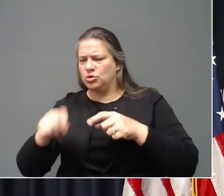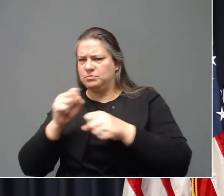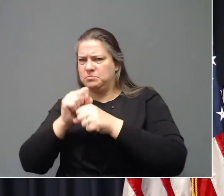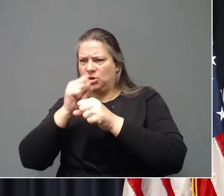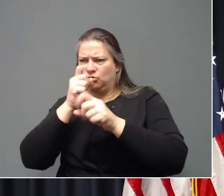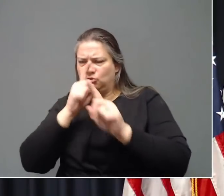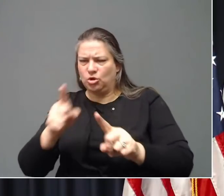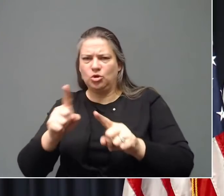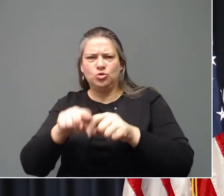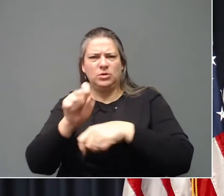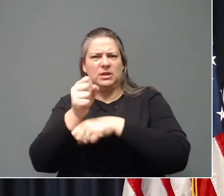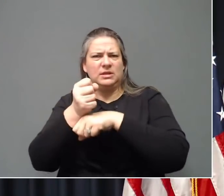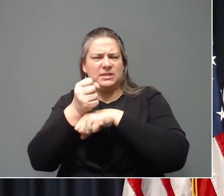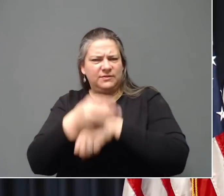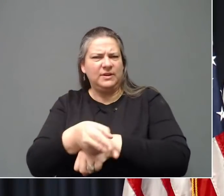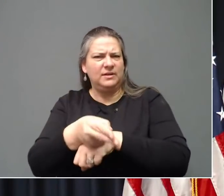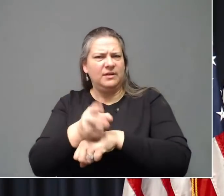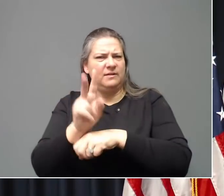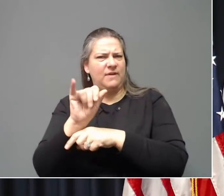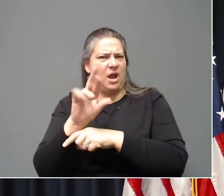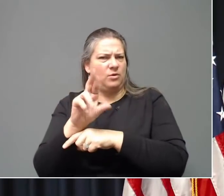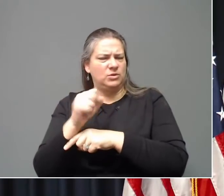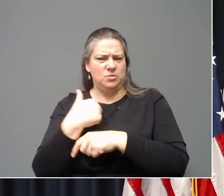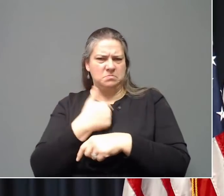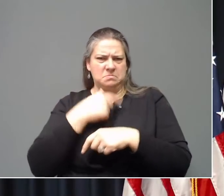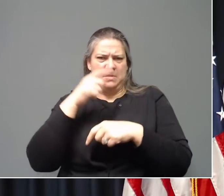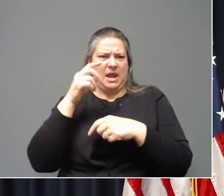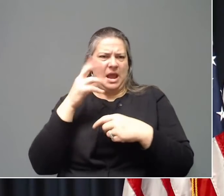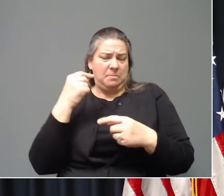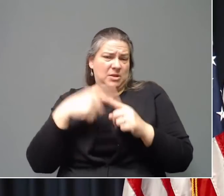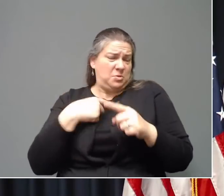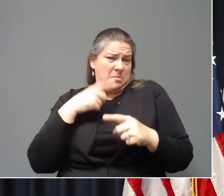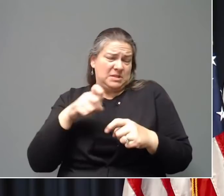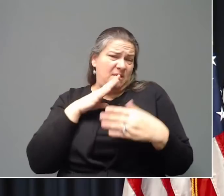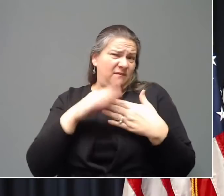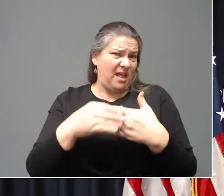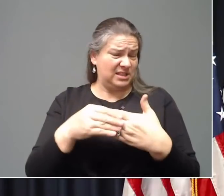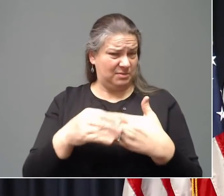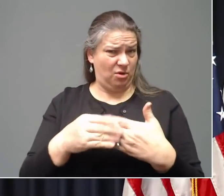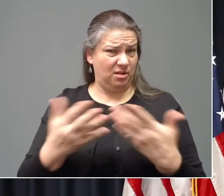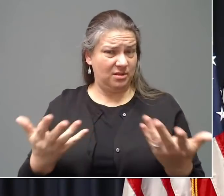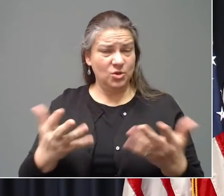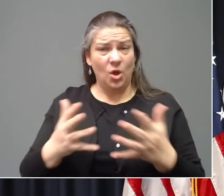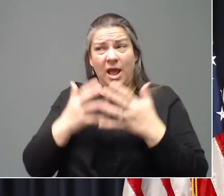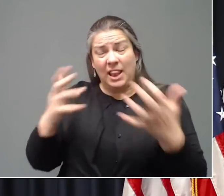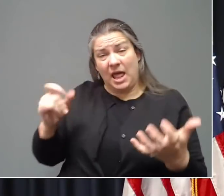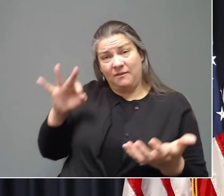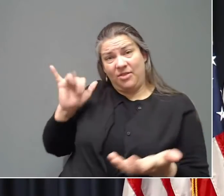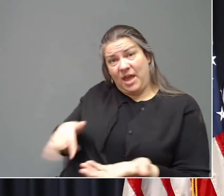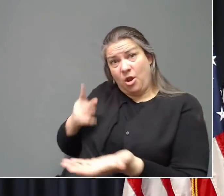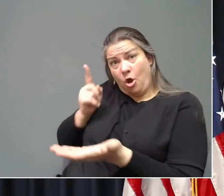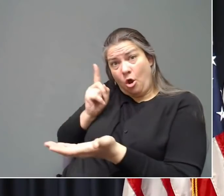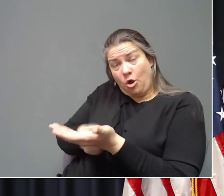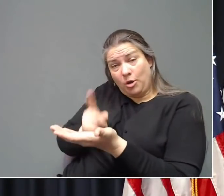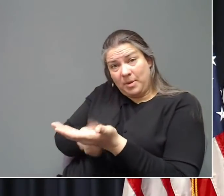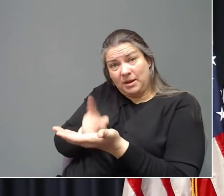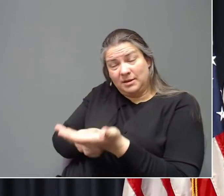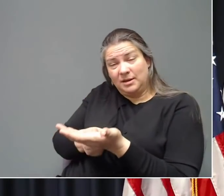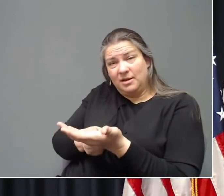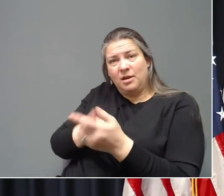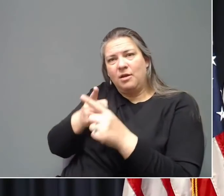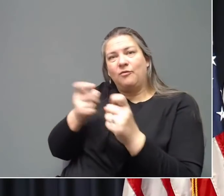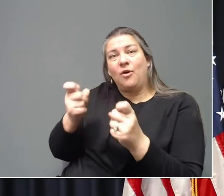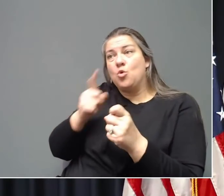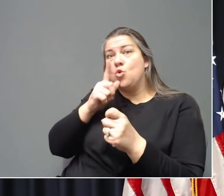flexible in how we do it. Certainly, a lot of these arguments are being heard from certain members who